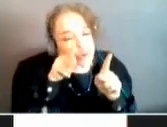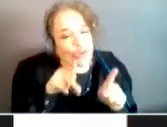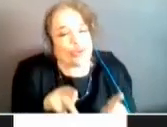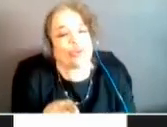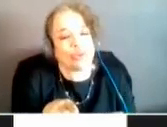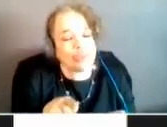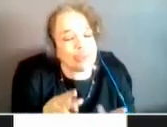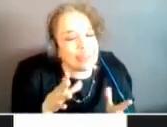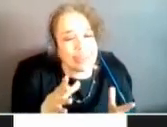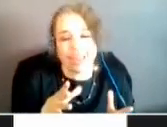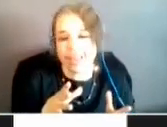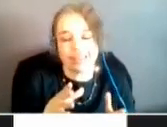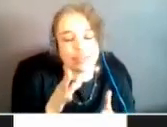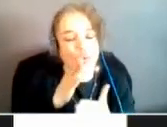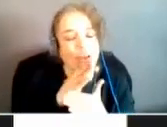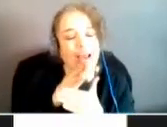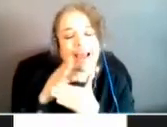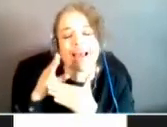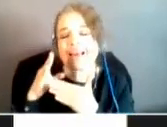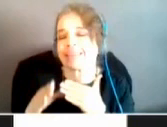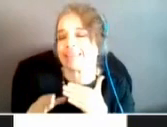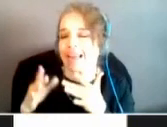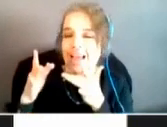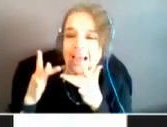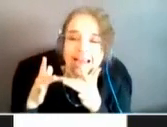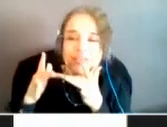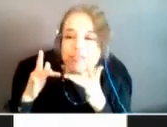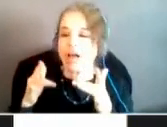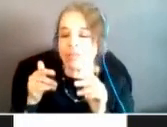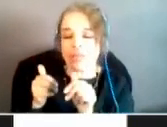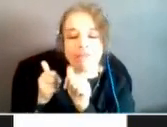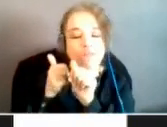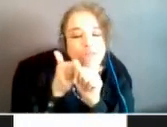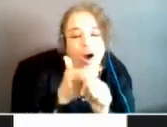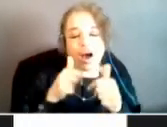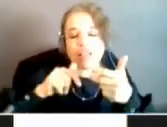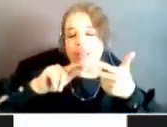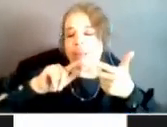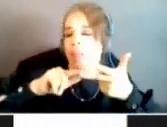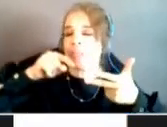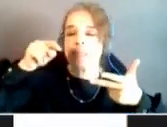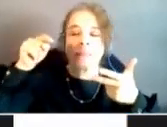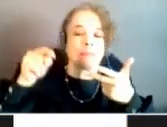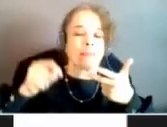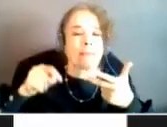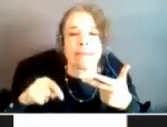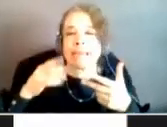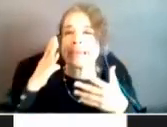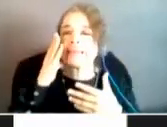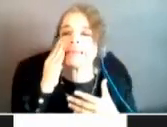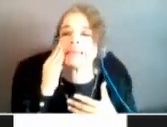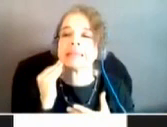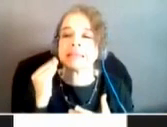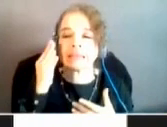is so unending. The absence that follows this, experience,